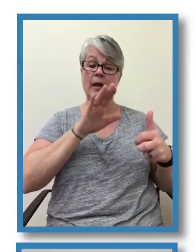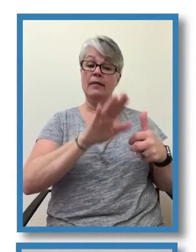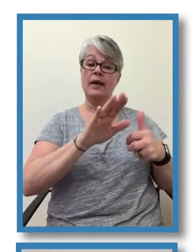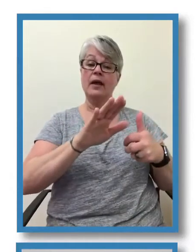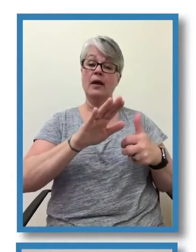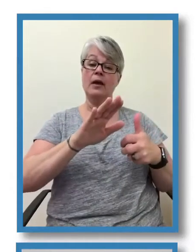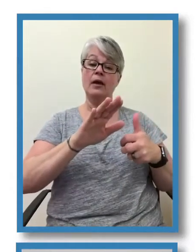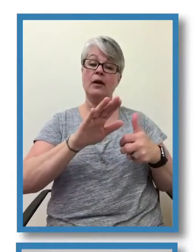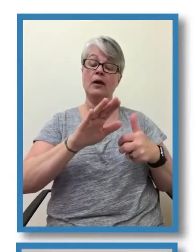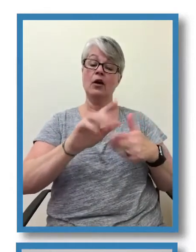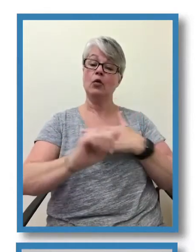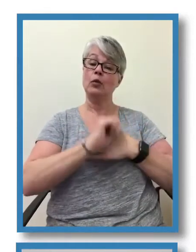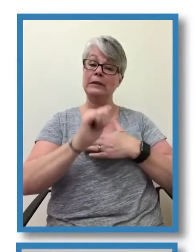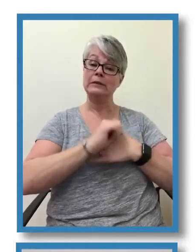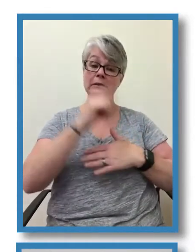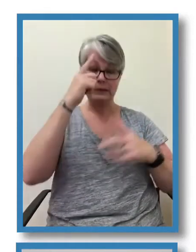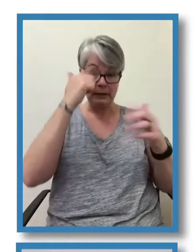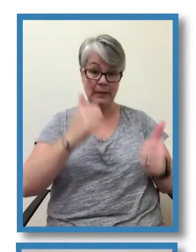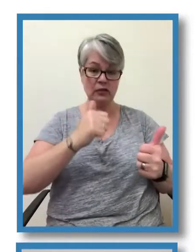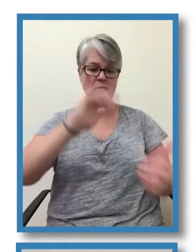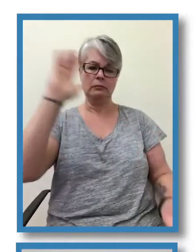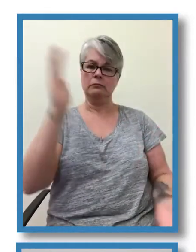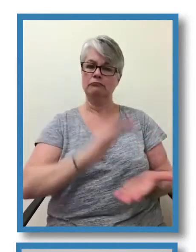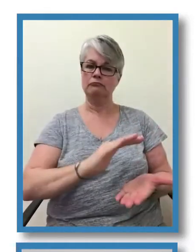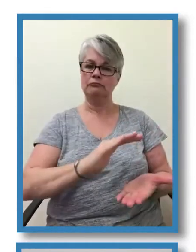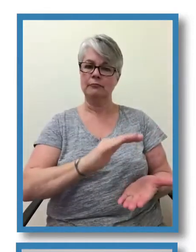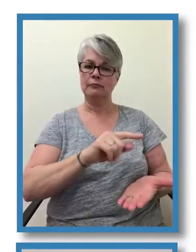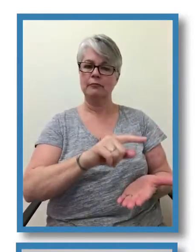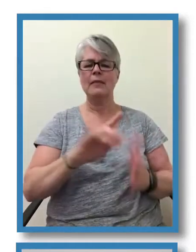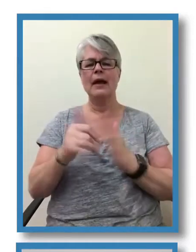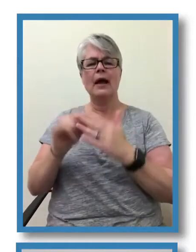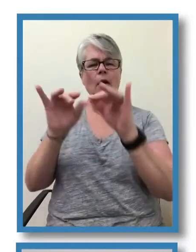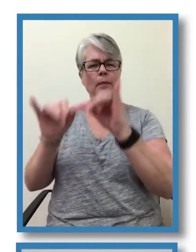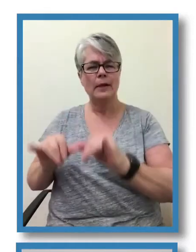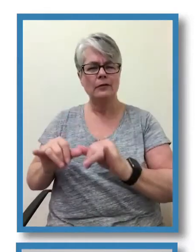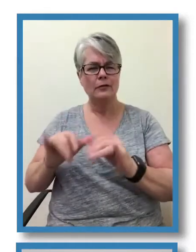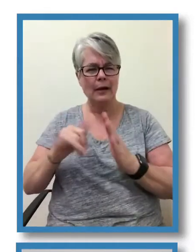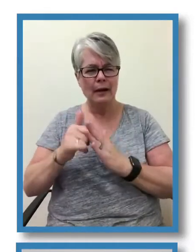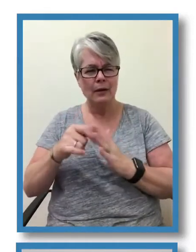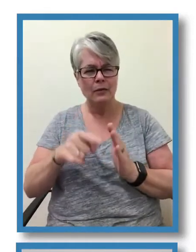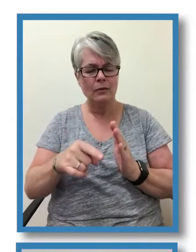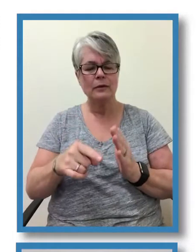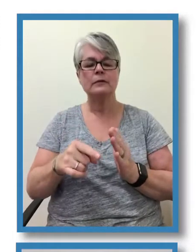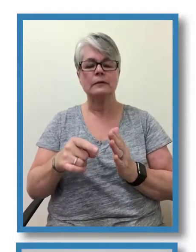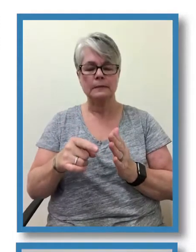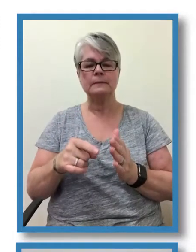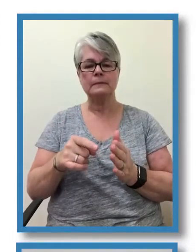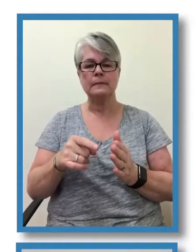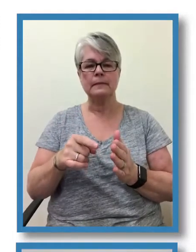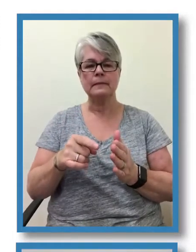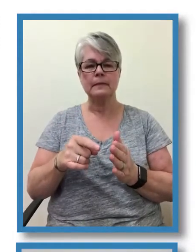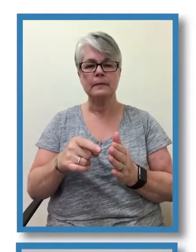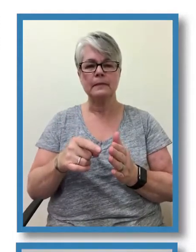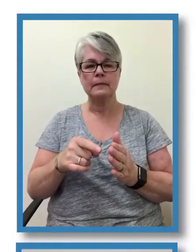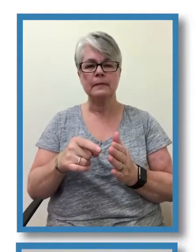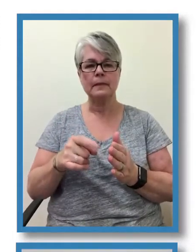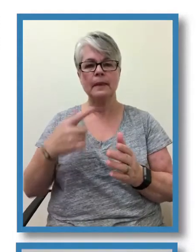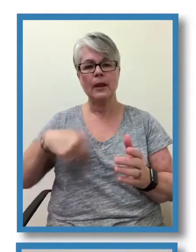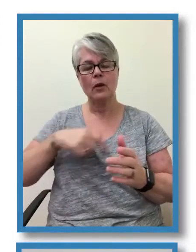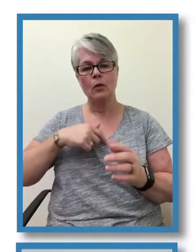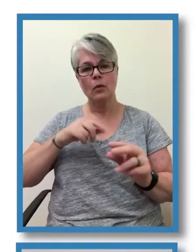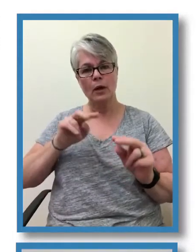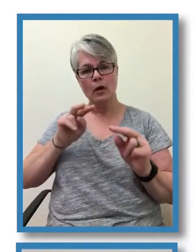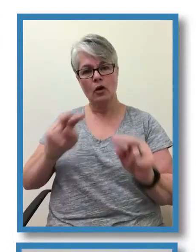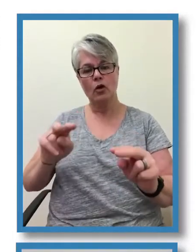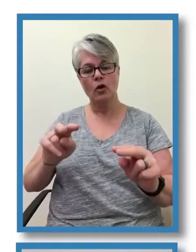risk ratio, and in this case, the combined risk ratio was 0.61, which is less than 1. And this is a good thing